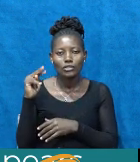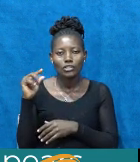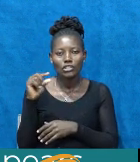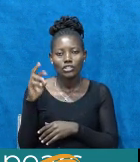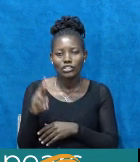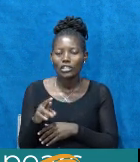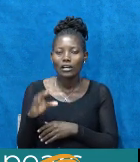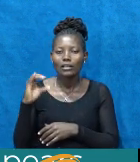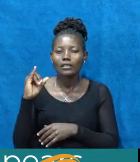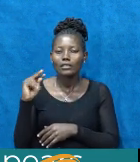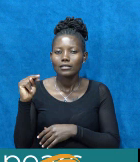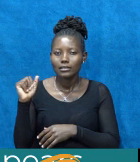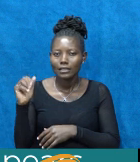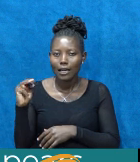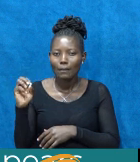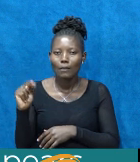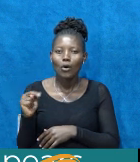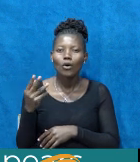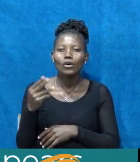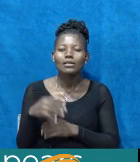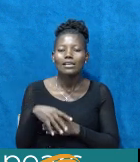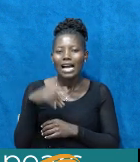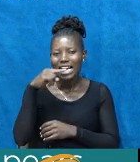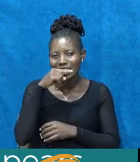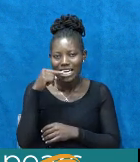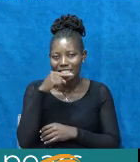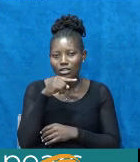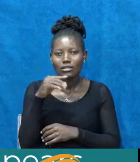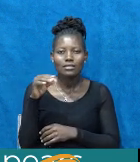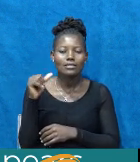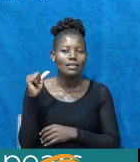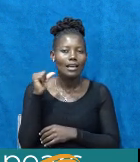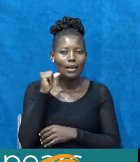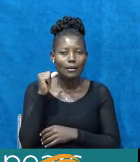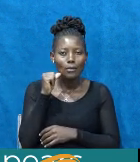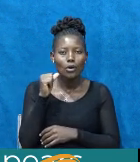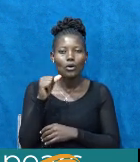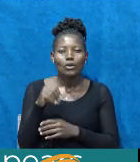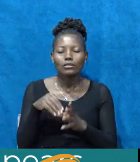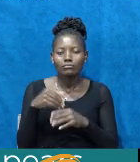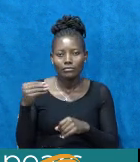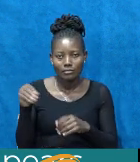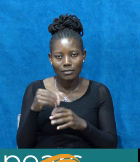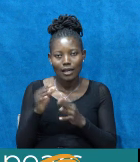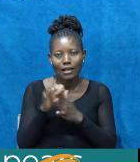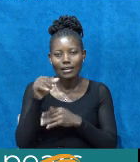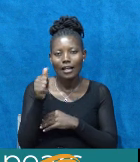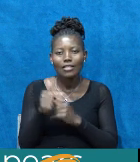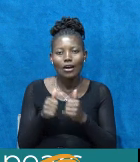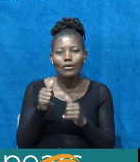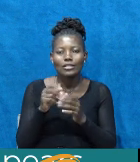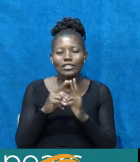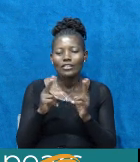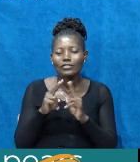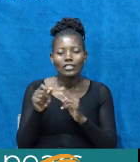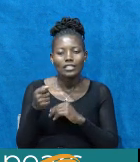they include ginger, your cinnamon, your turmeric, carrots, apples, celery, pineapples, and